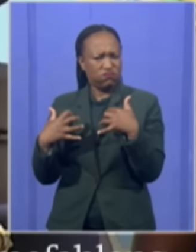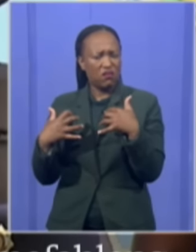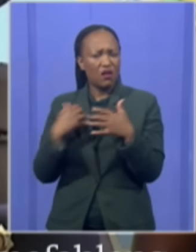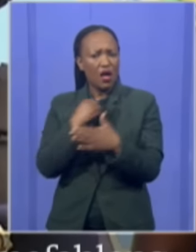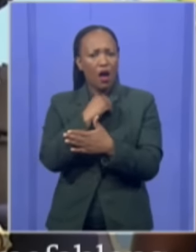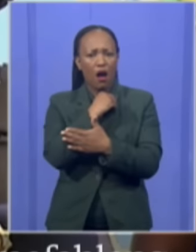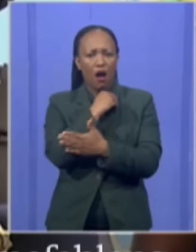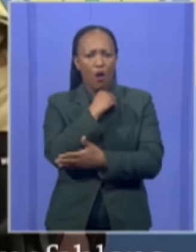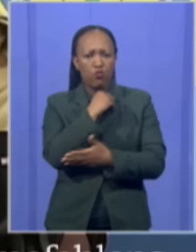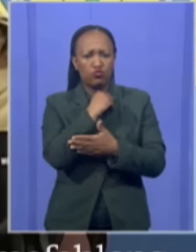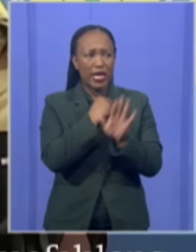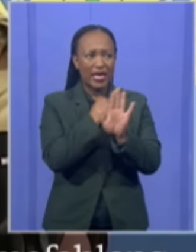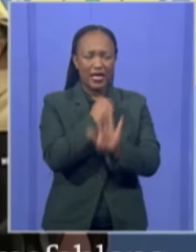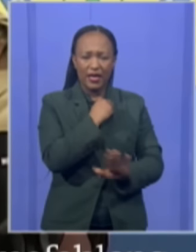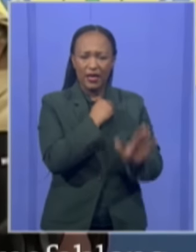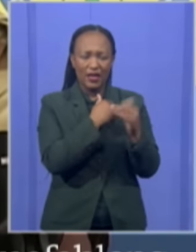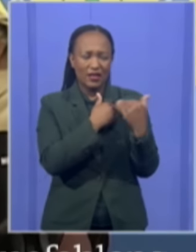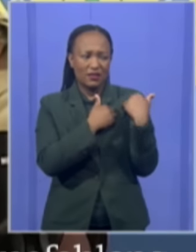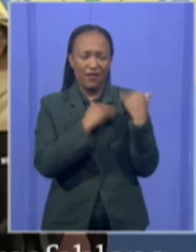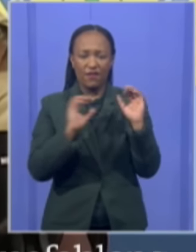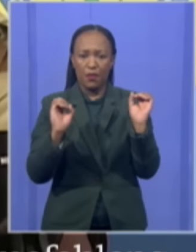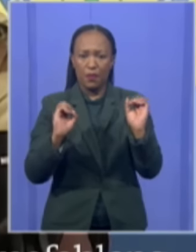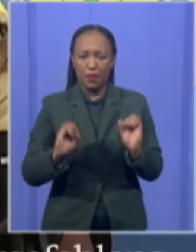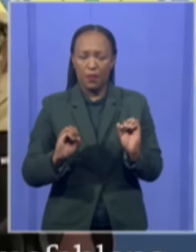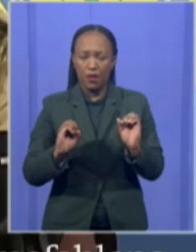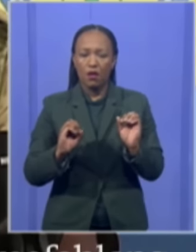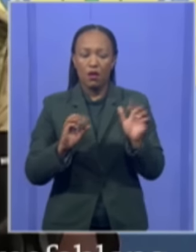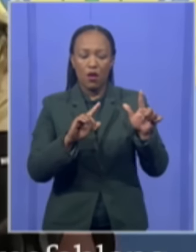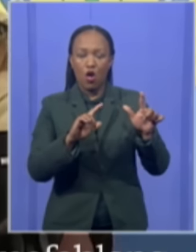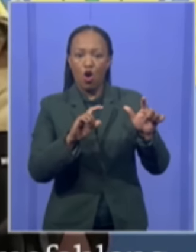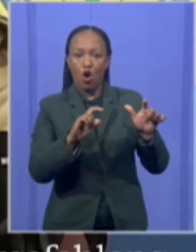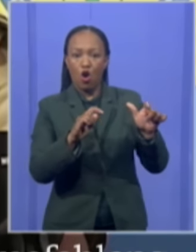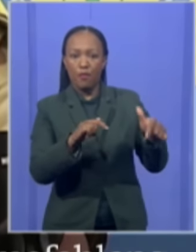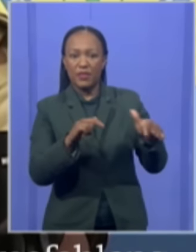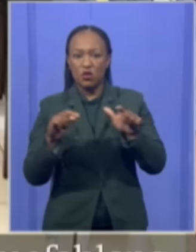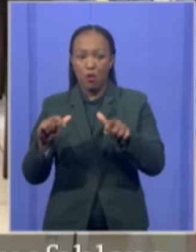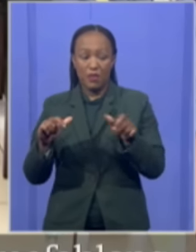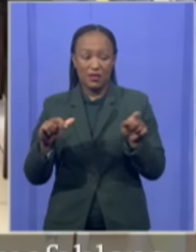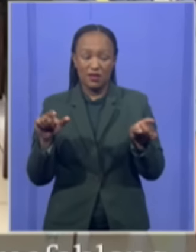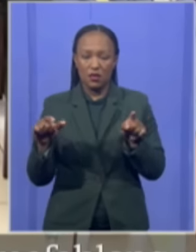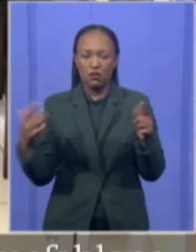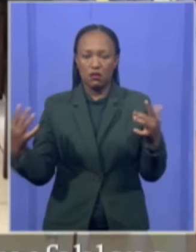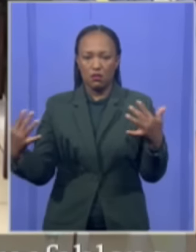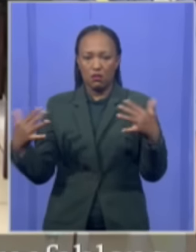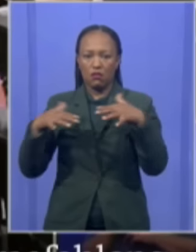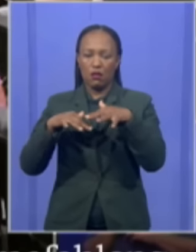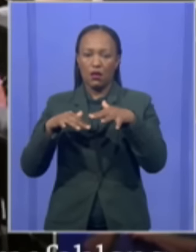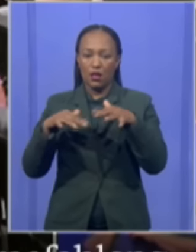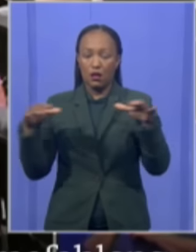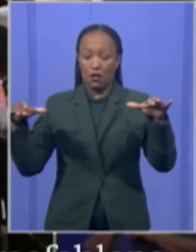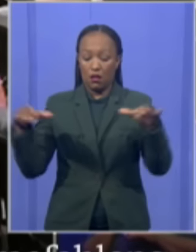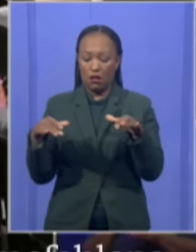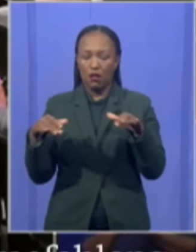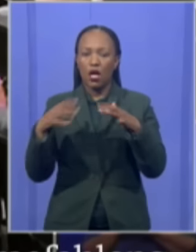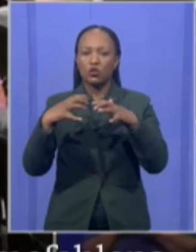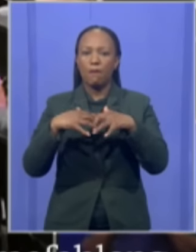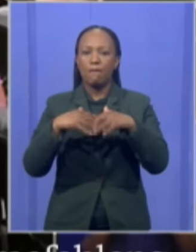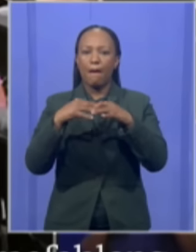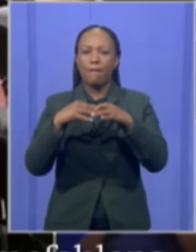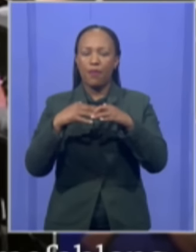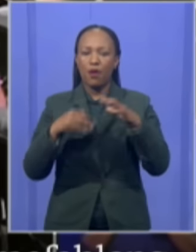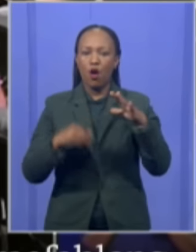kotseng. Maikemišetšo a ditšhišinyo go tšwa go dikomiti tša mohlakanelwa ke go hloma komiti yeo e tla šetšanago le